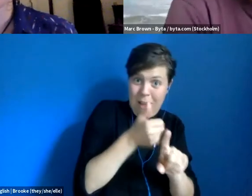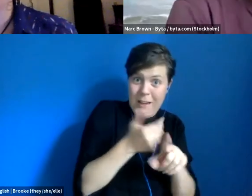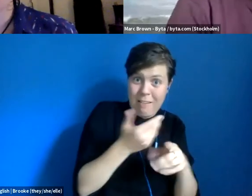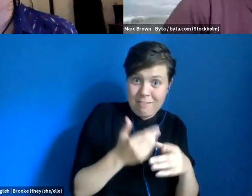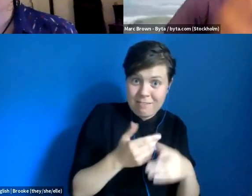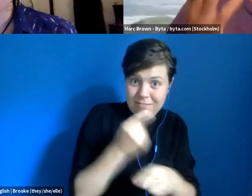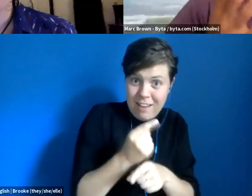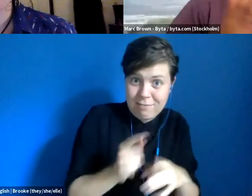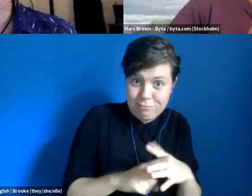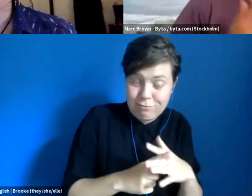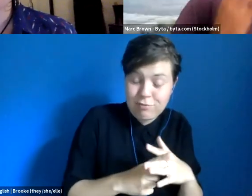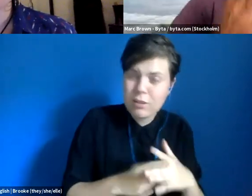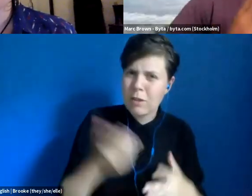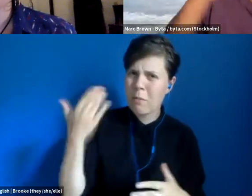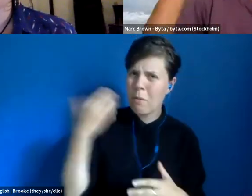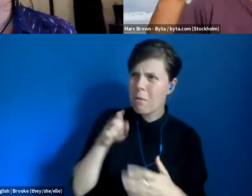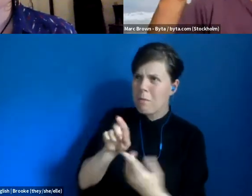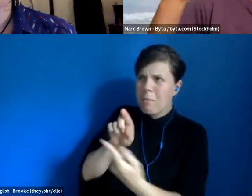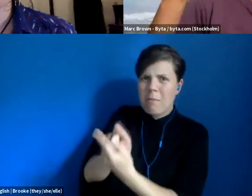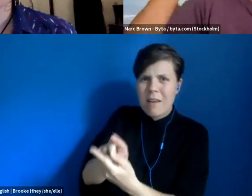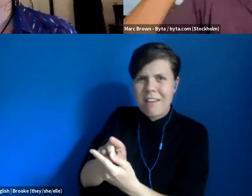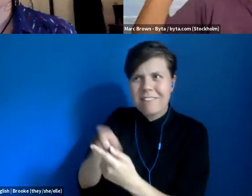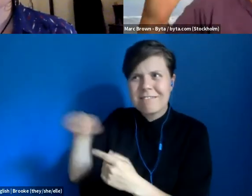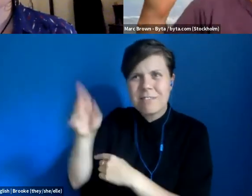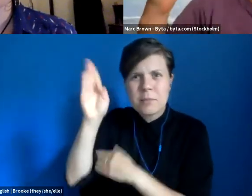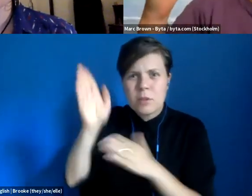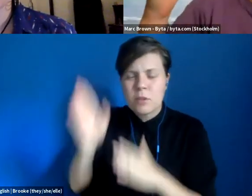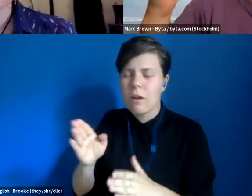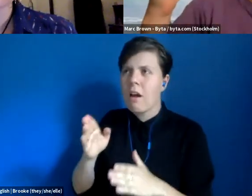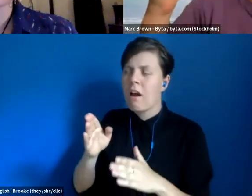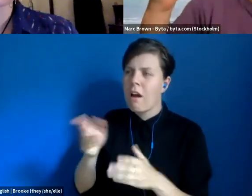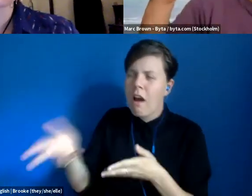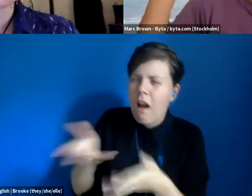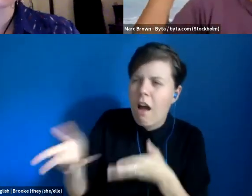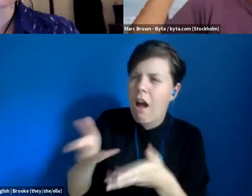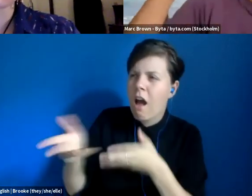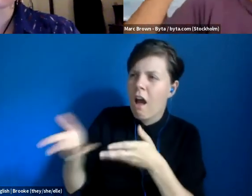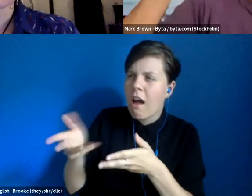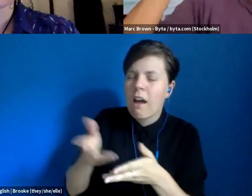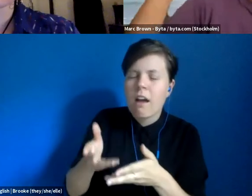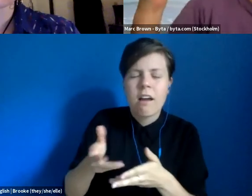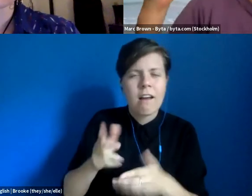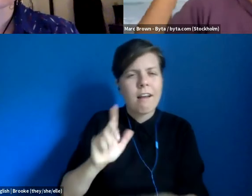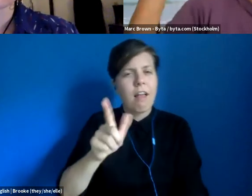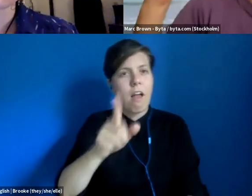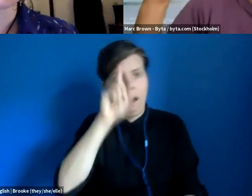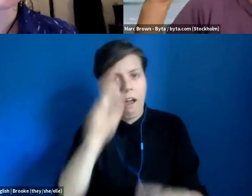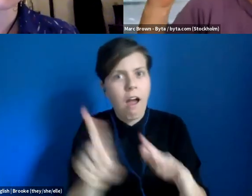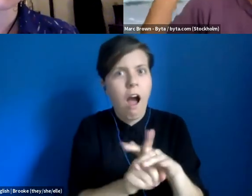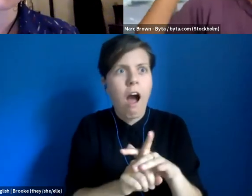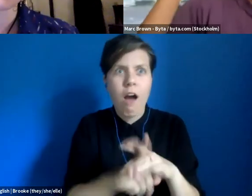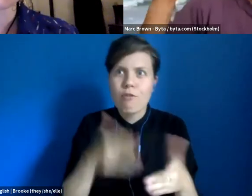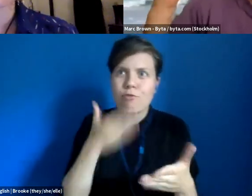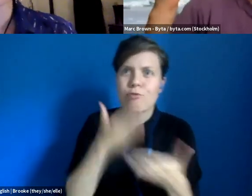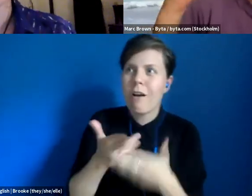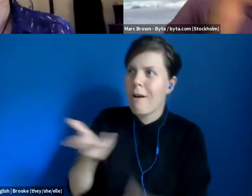panelists previously, and then suddenly you came and said, look, I've got the perfect idea for a tête-à-tête. What do you think?